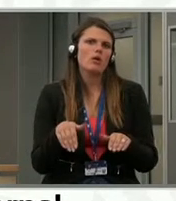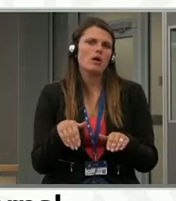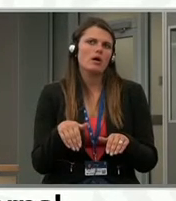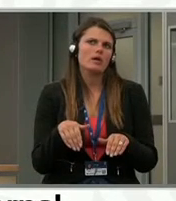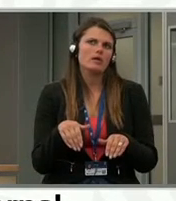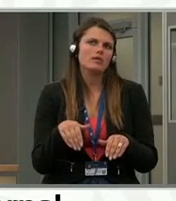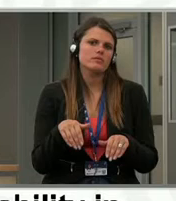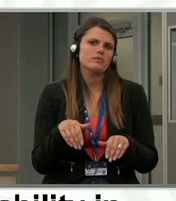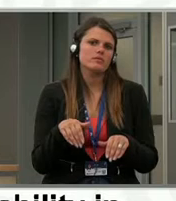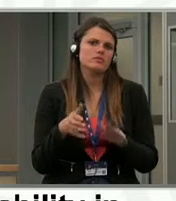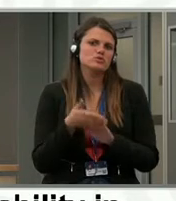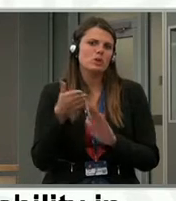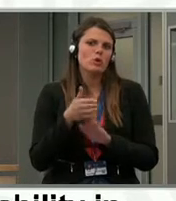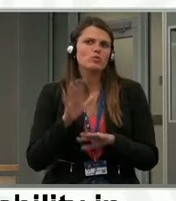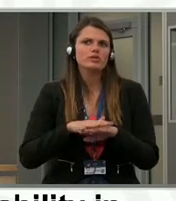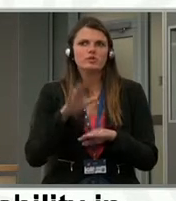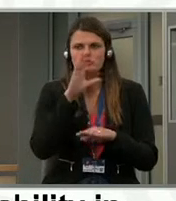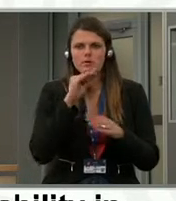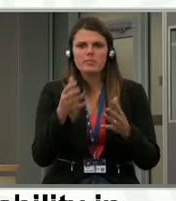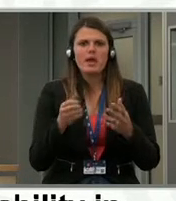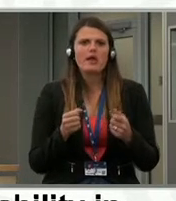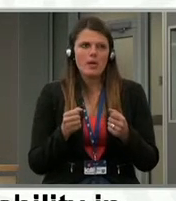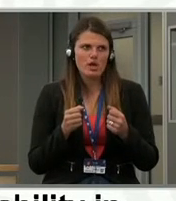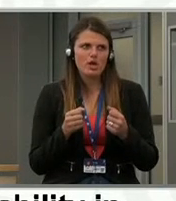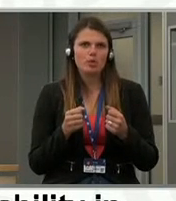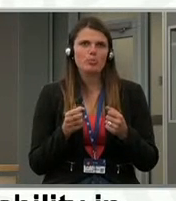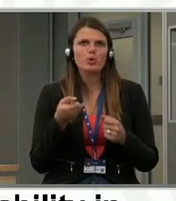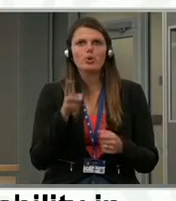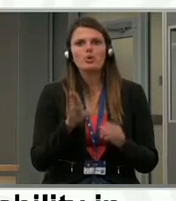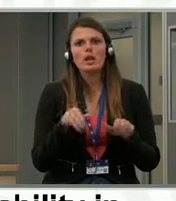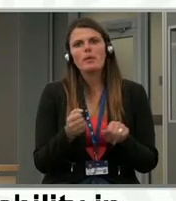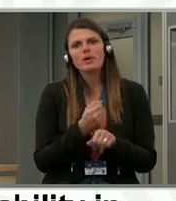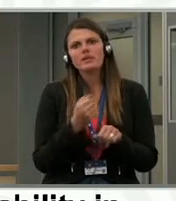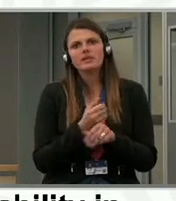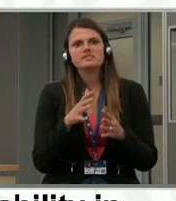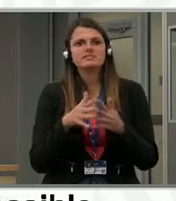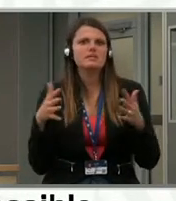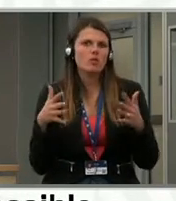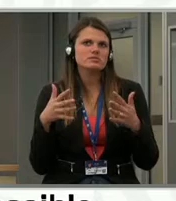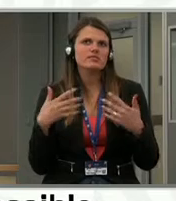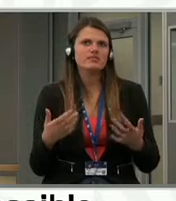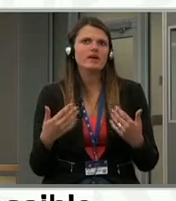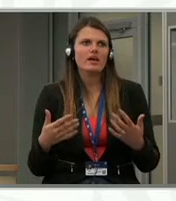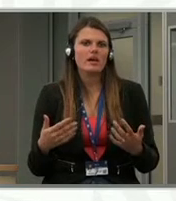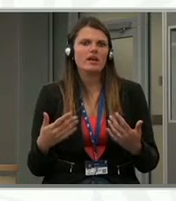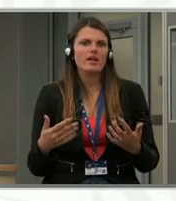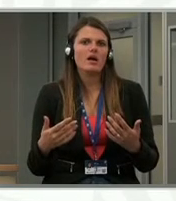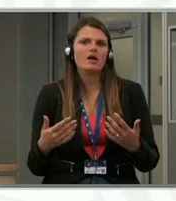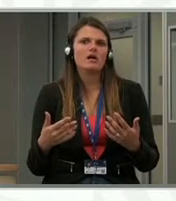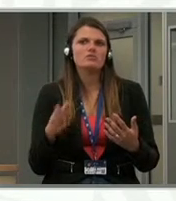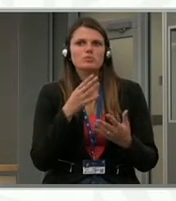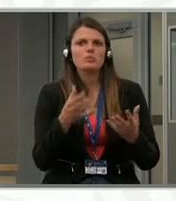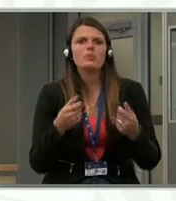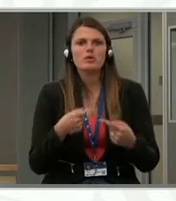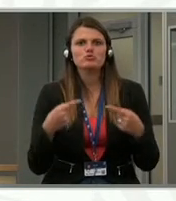in the market of better and cheaper accessible products, that is, mainstream products that are accessible to the largest